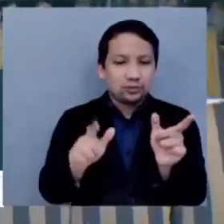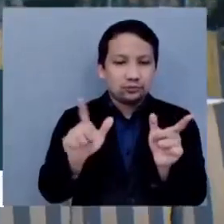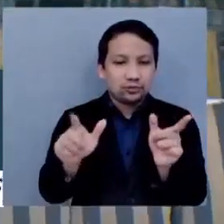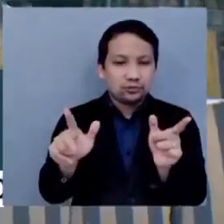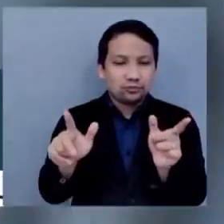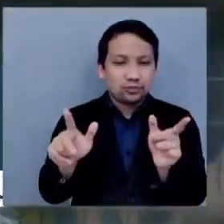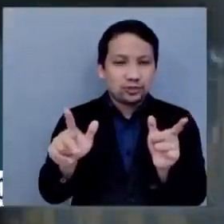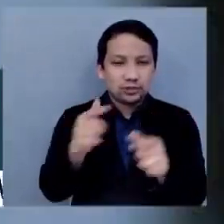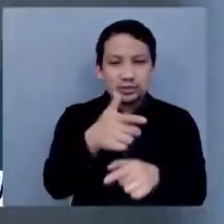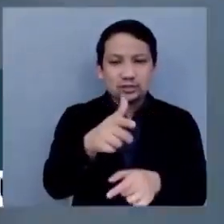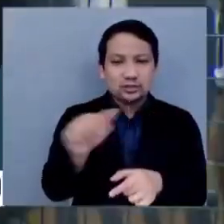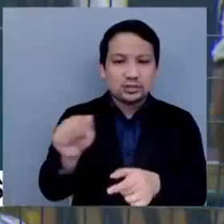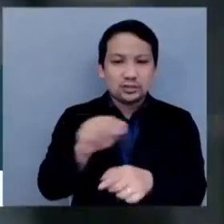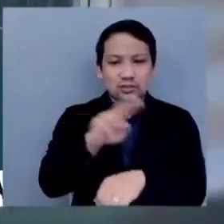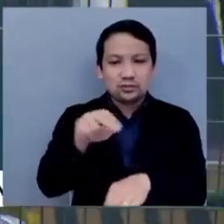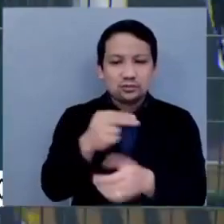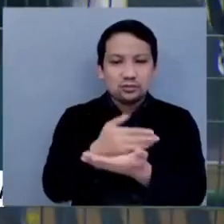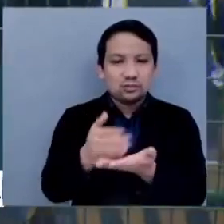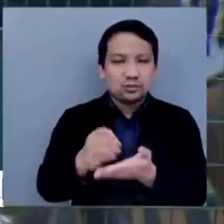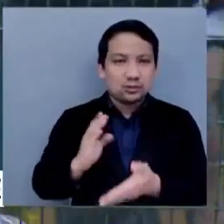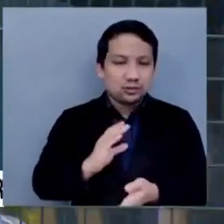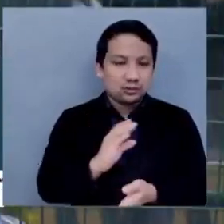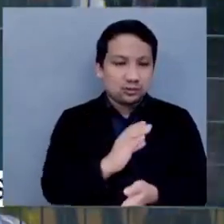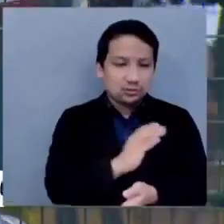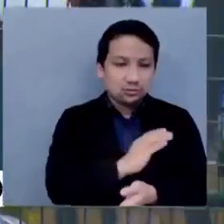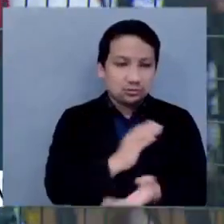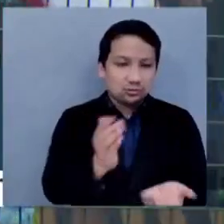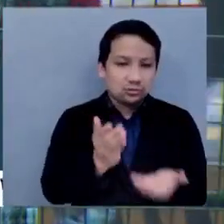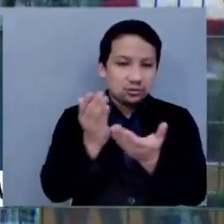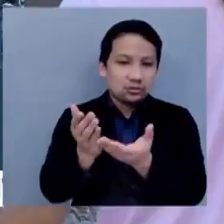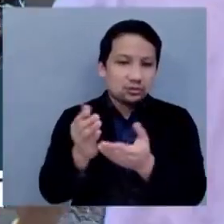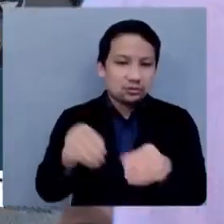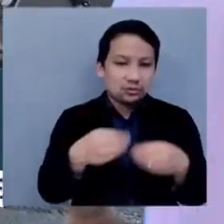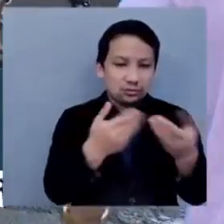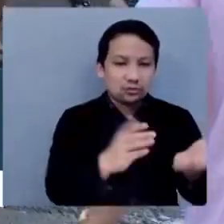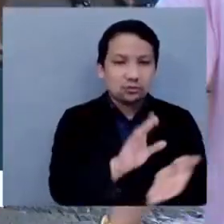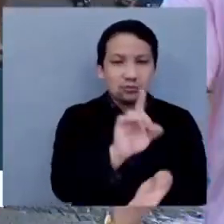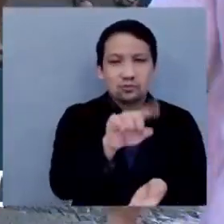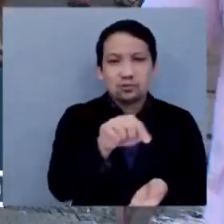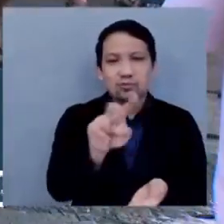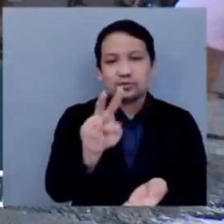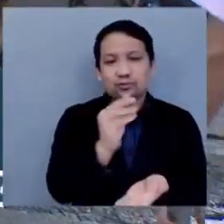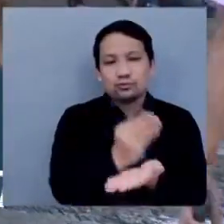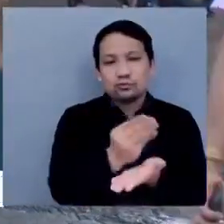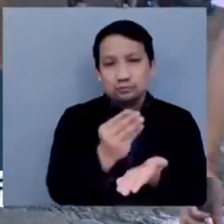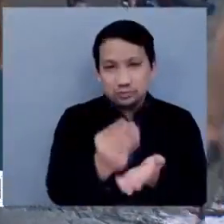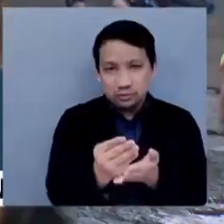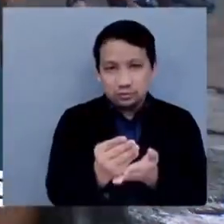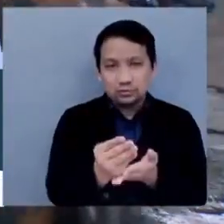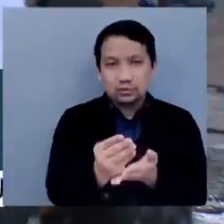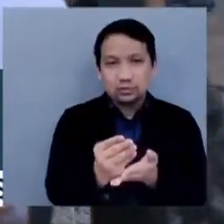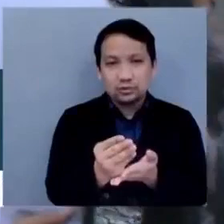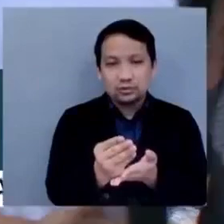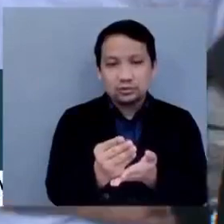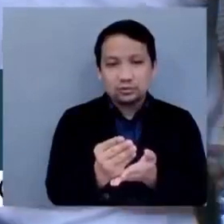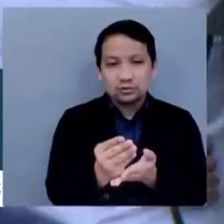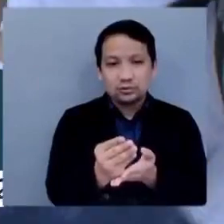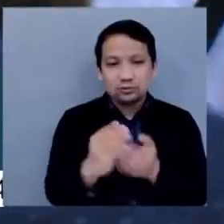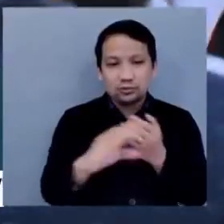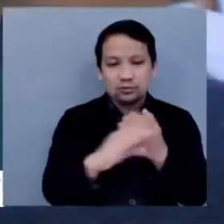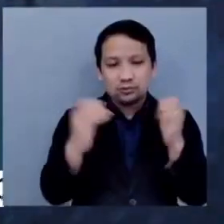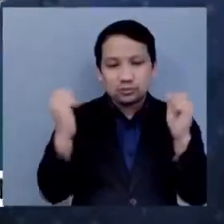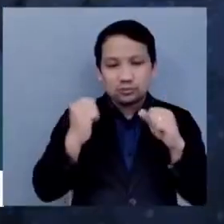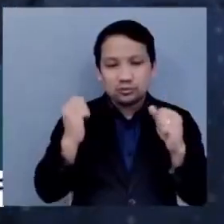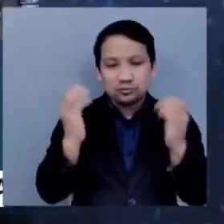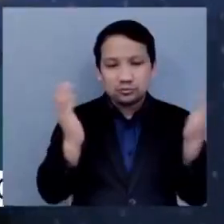submitted to Congress. Instead, the transport agency was given 1.2 billion pesos for the contracting service program.